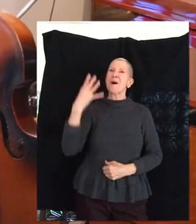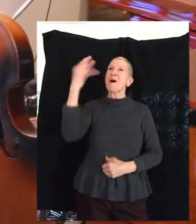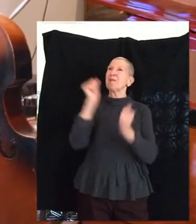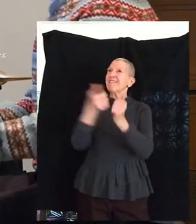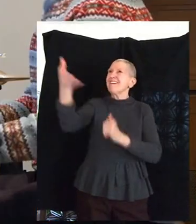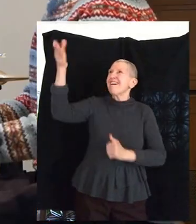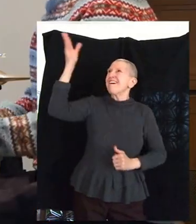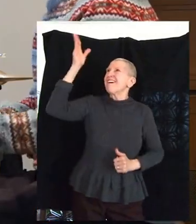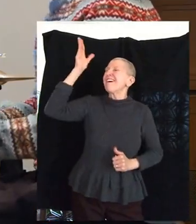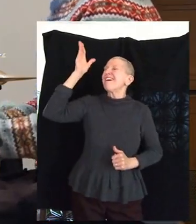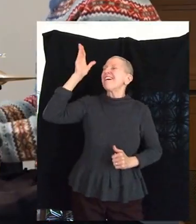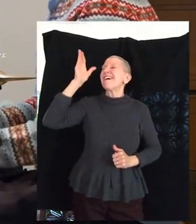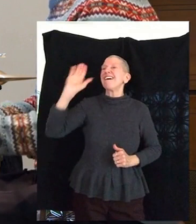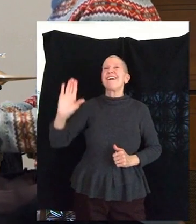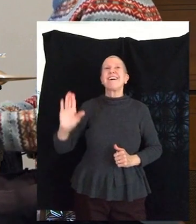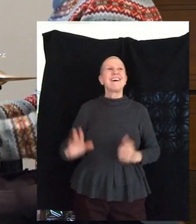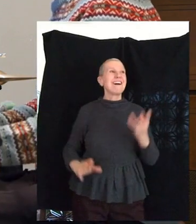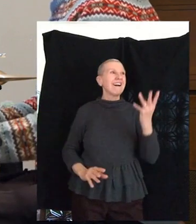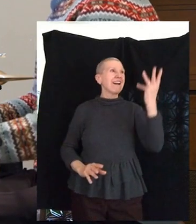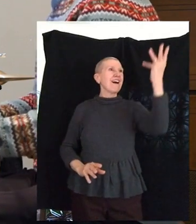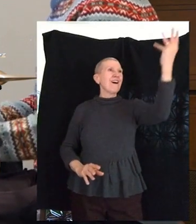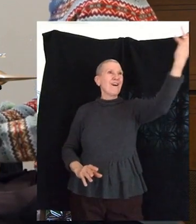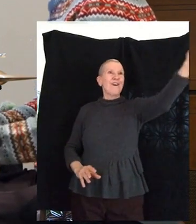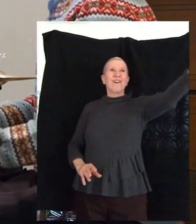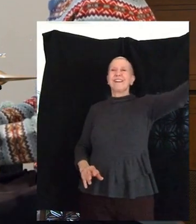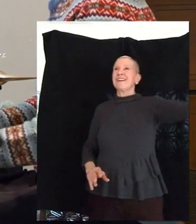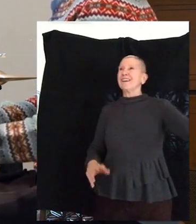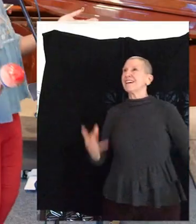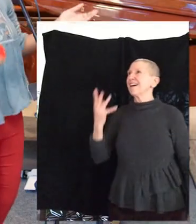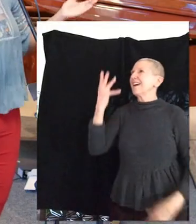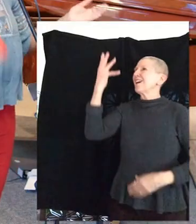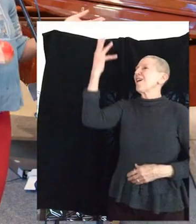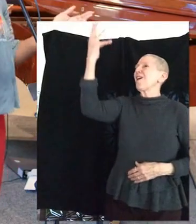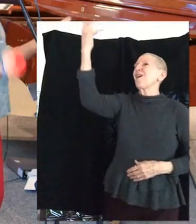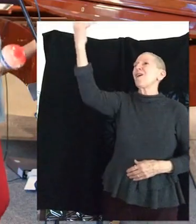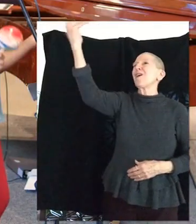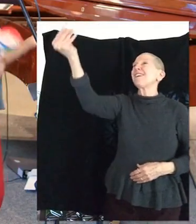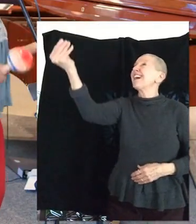with God. Go now, go now, go now.